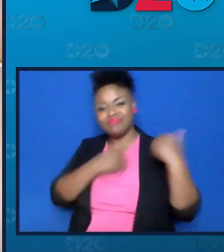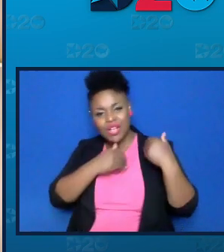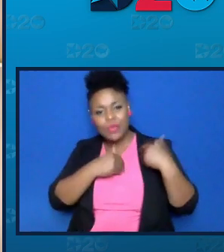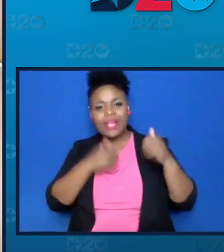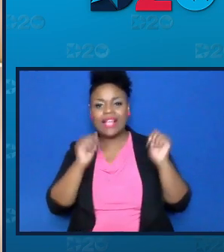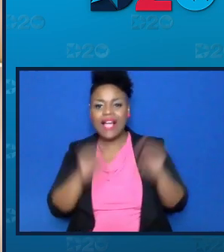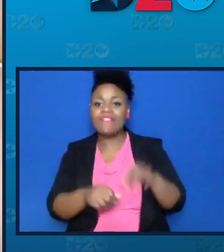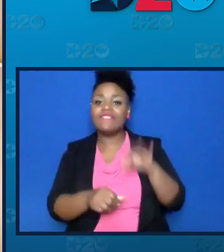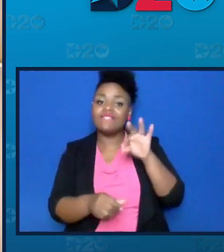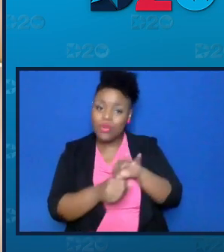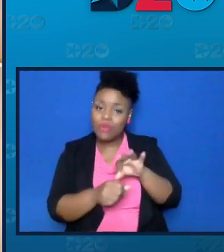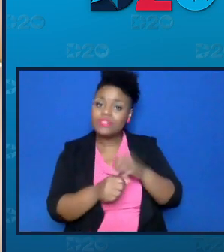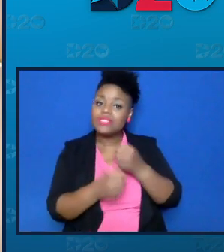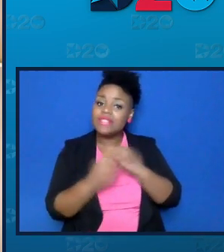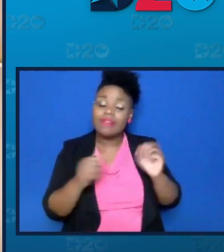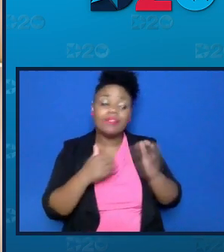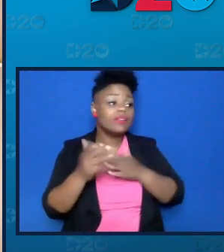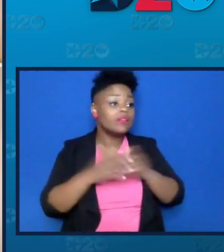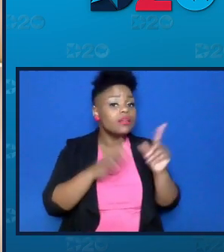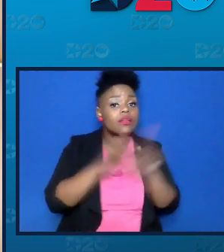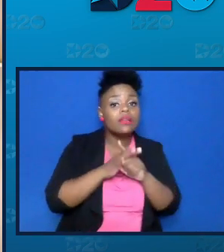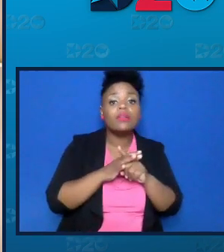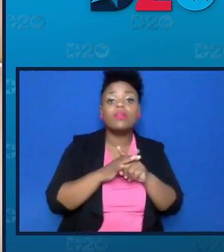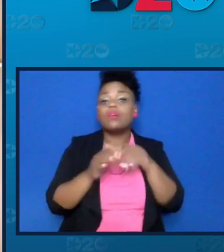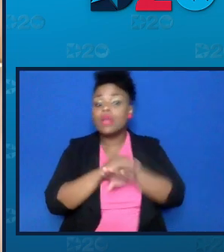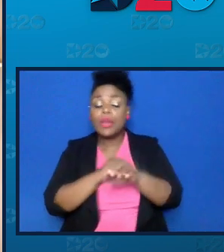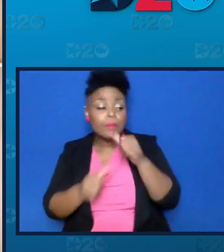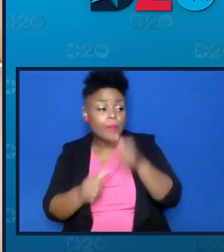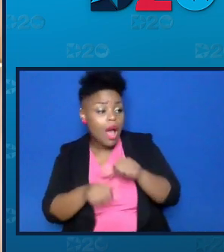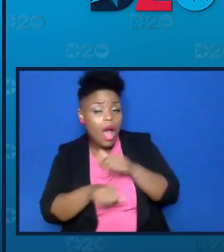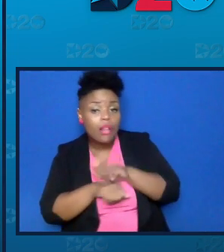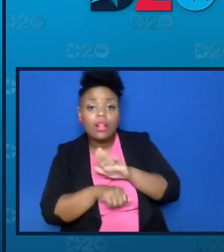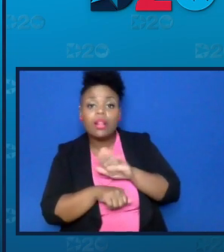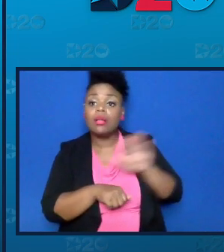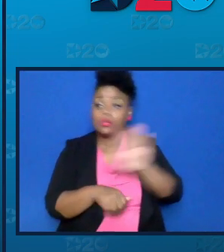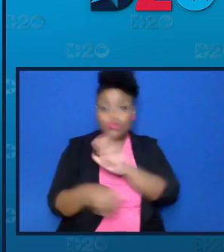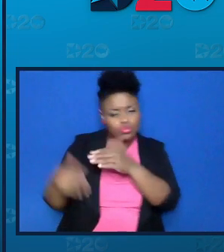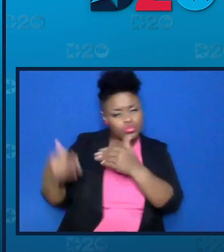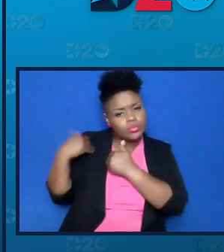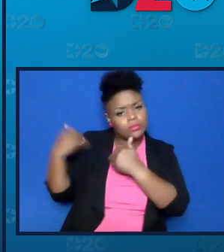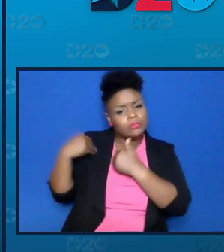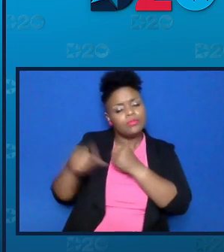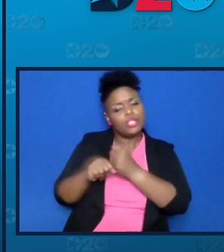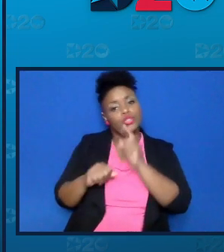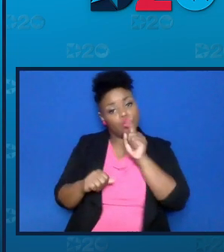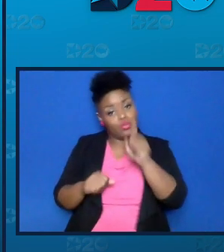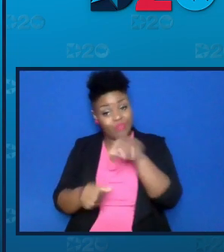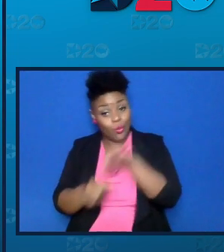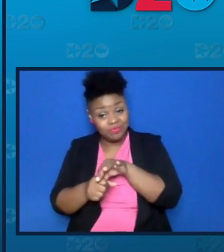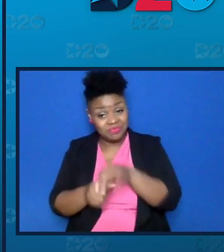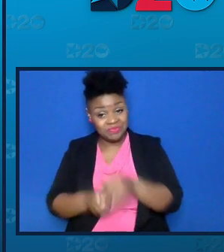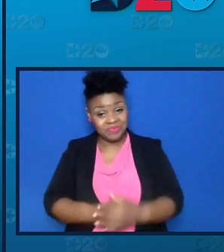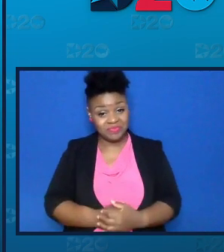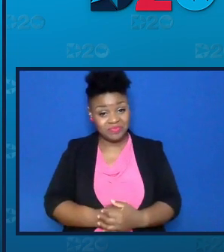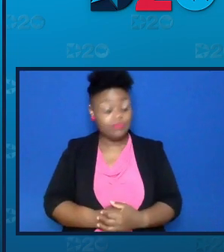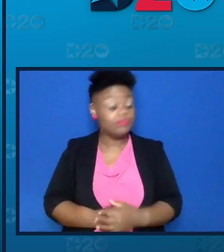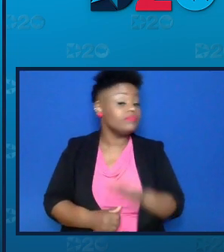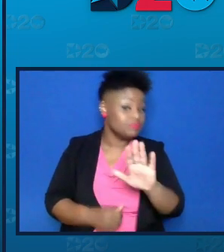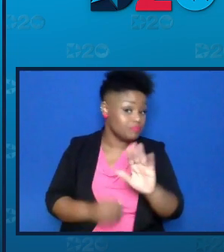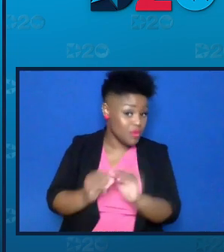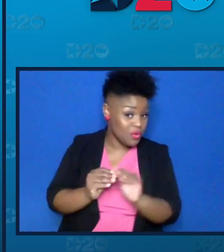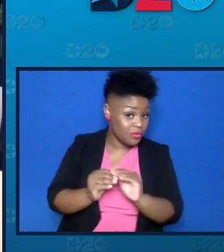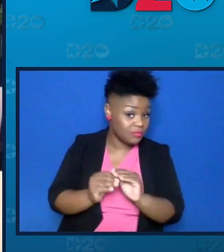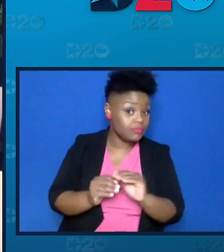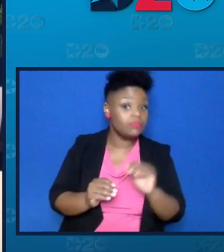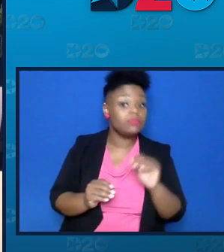mail. And your job is to make sure you vote. And there's more. Once you've done that, talk to your friends